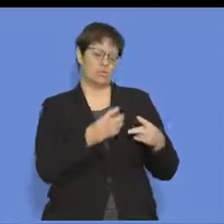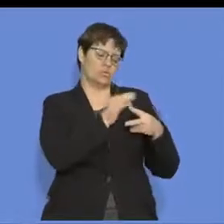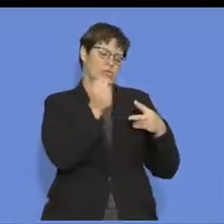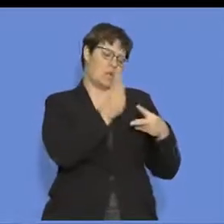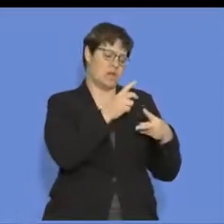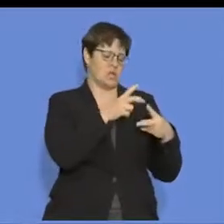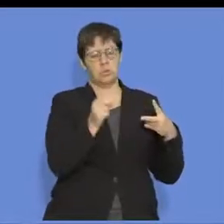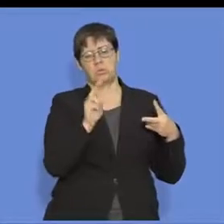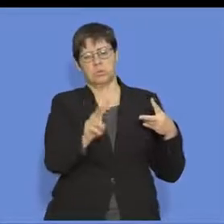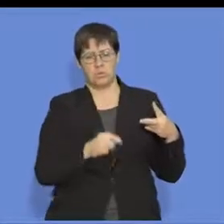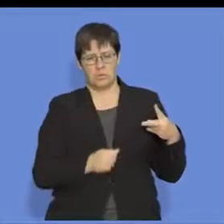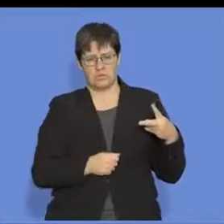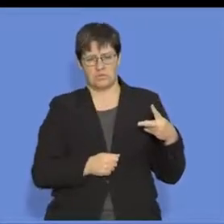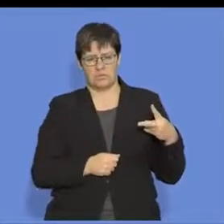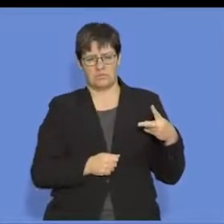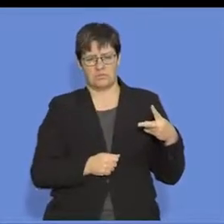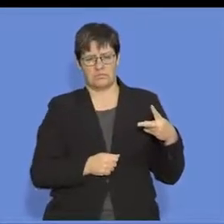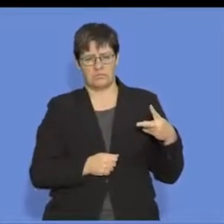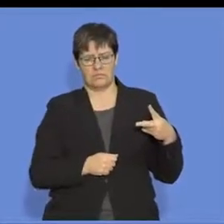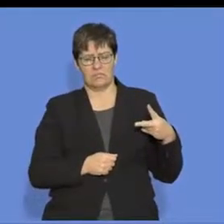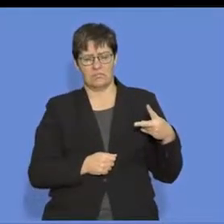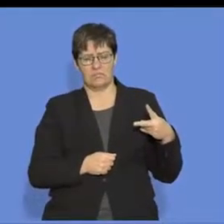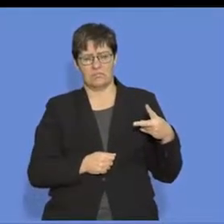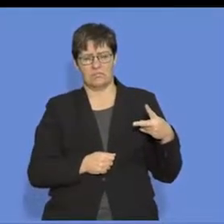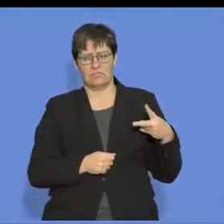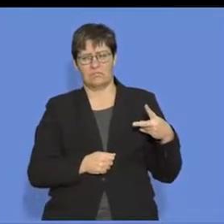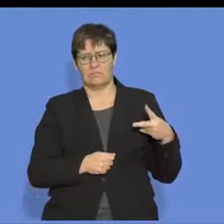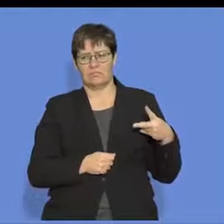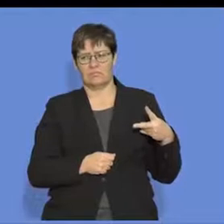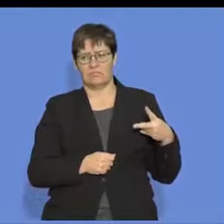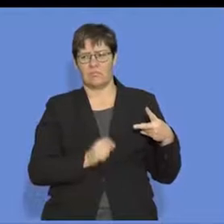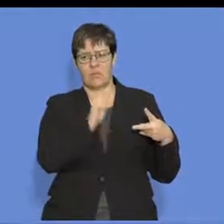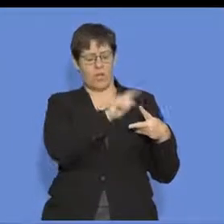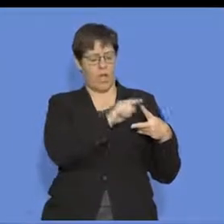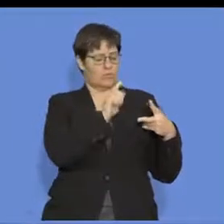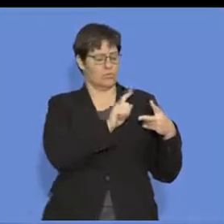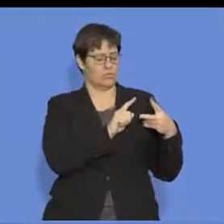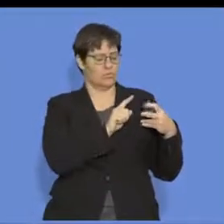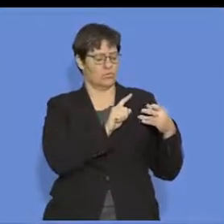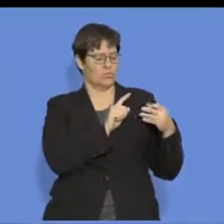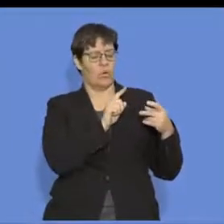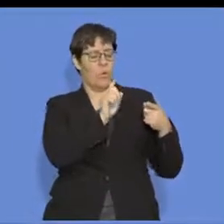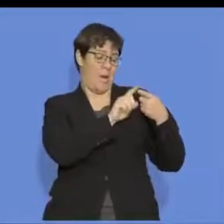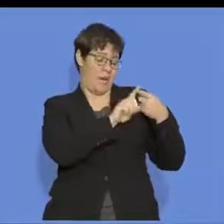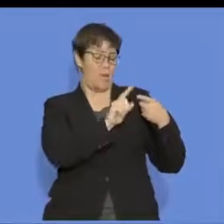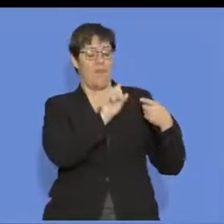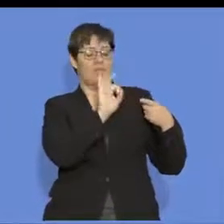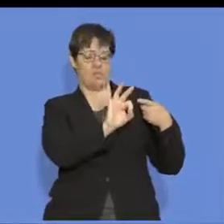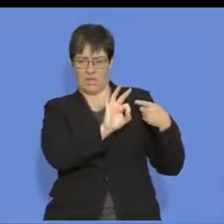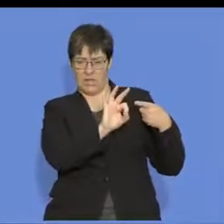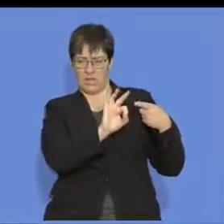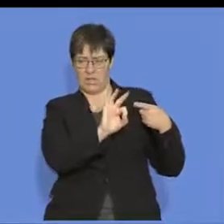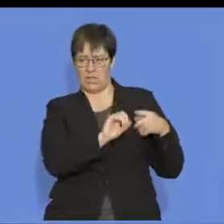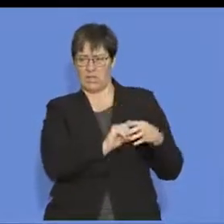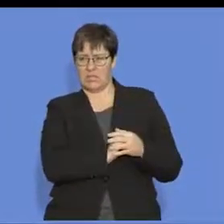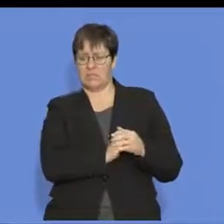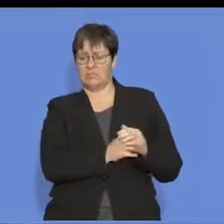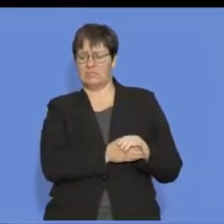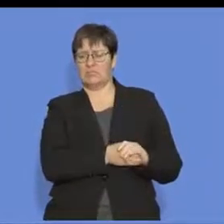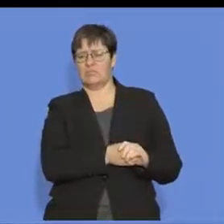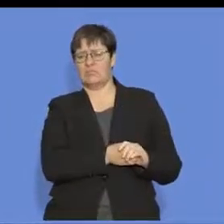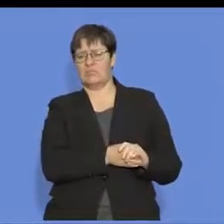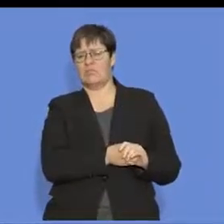2. And choice 1, you had just 3 choices. I could do that from my head. How we got that